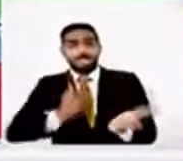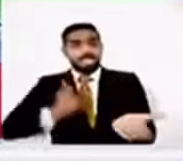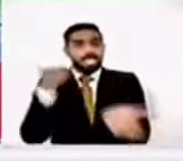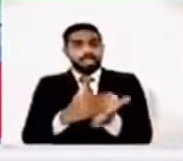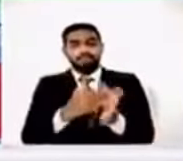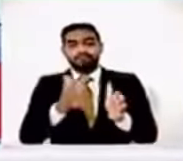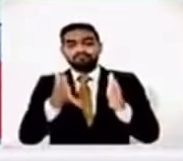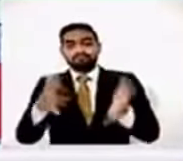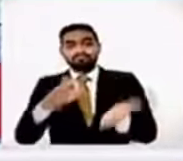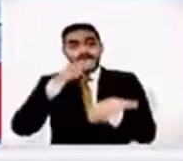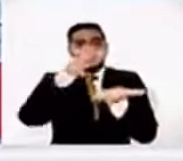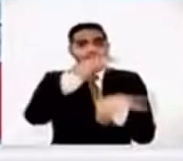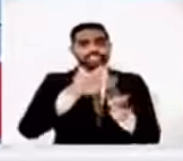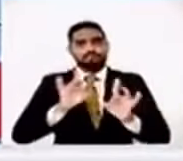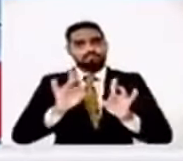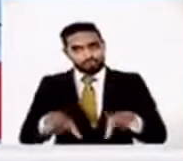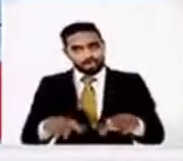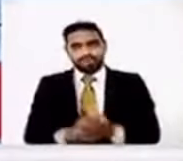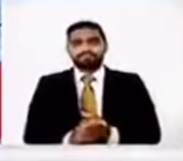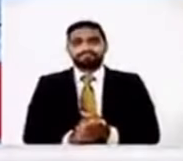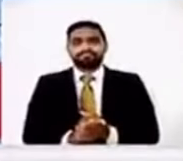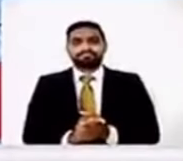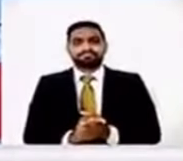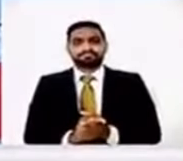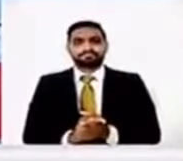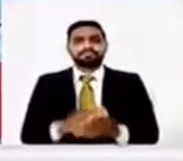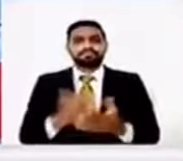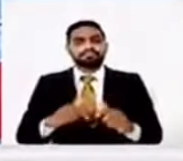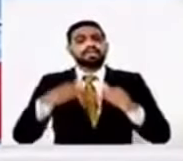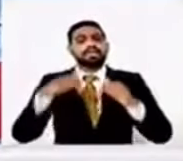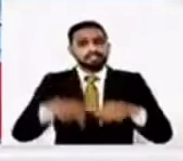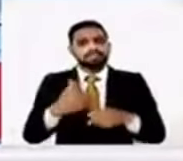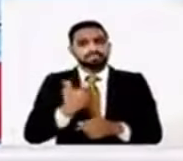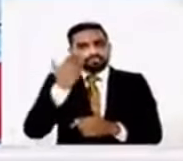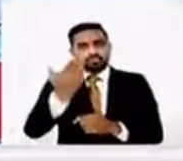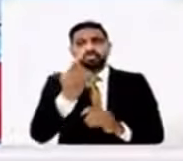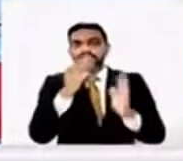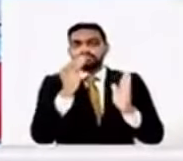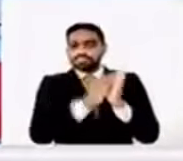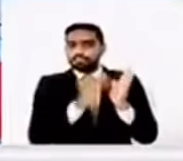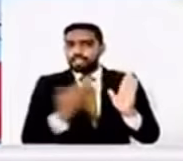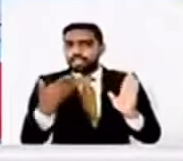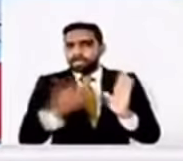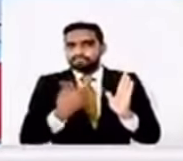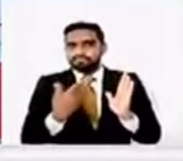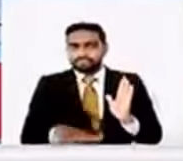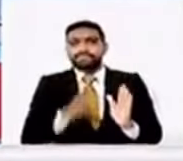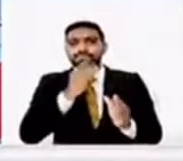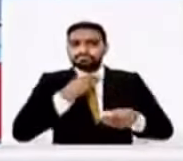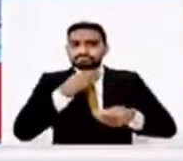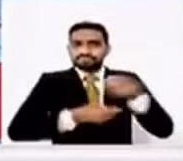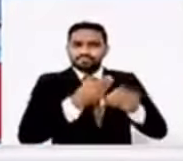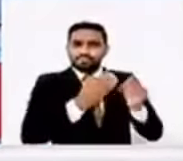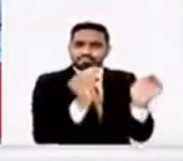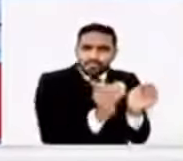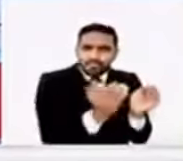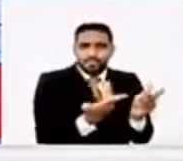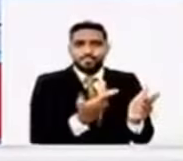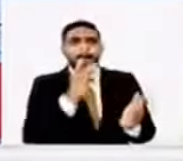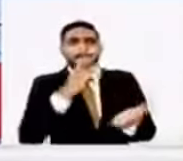class. In addition to that, we've seen in the budget document that small and medium scale businesses are being given a boost, a